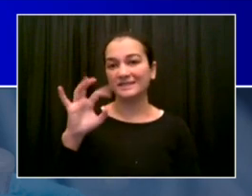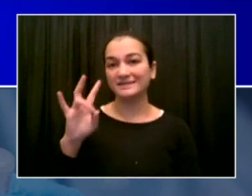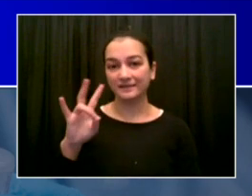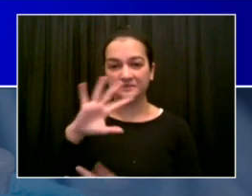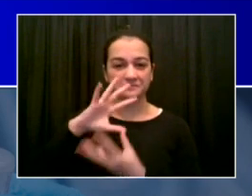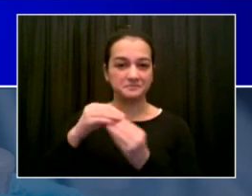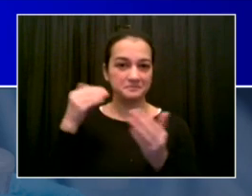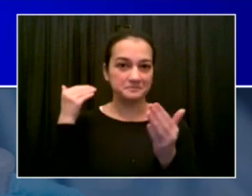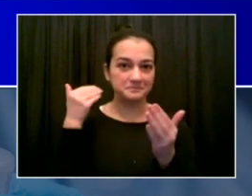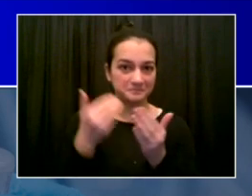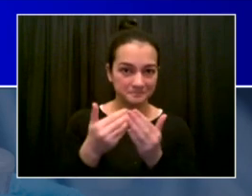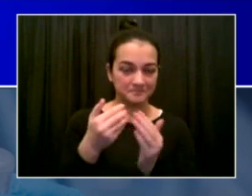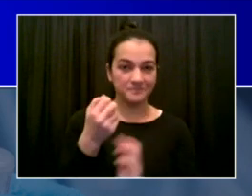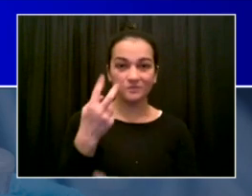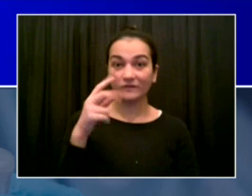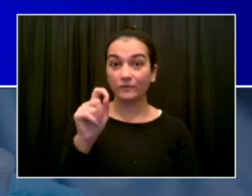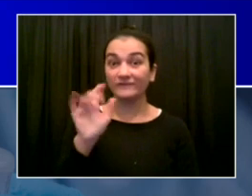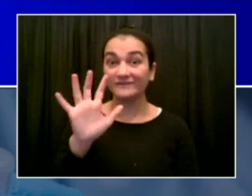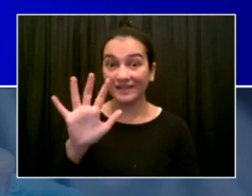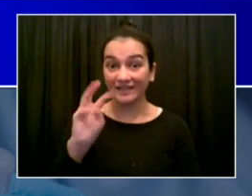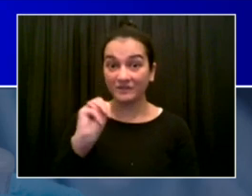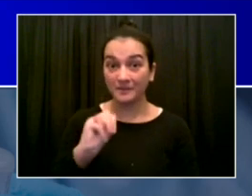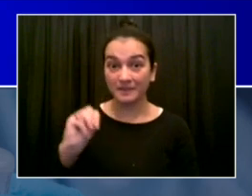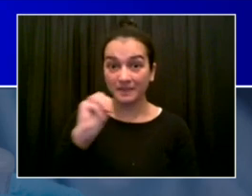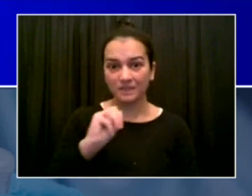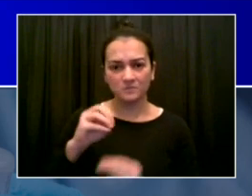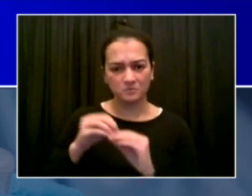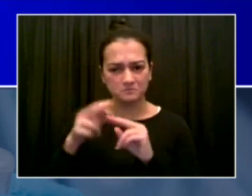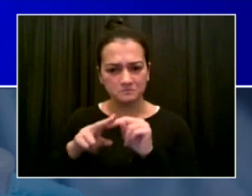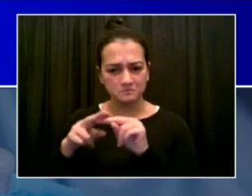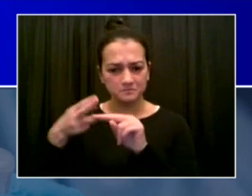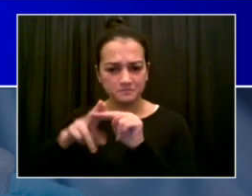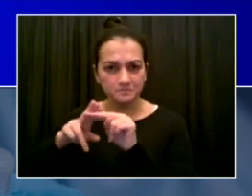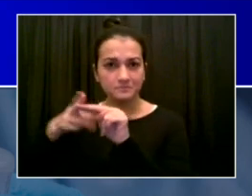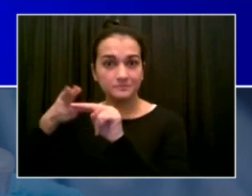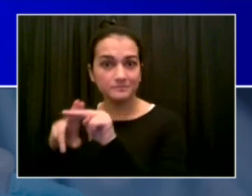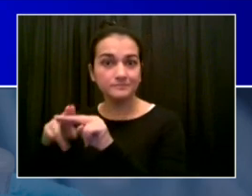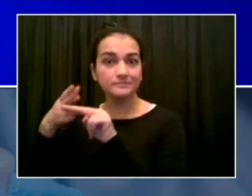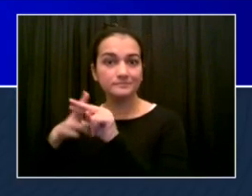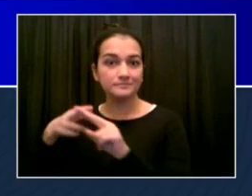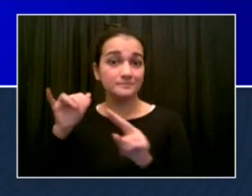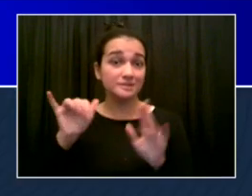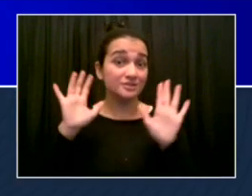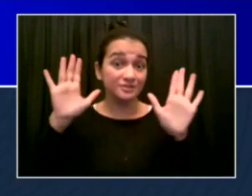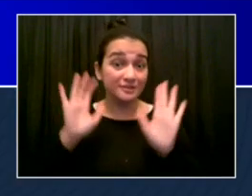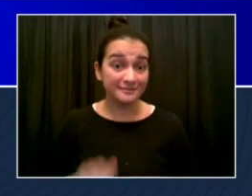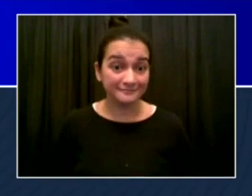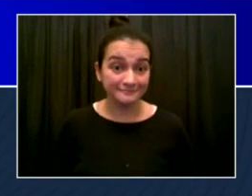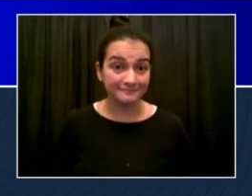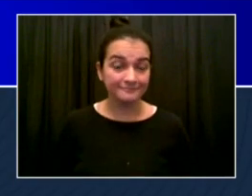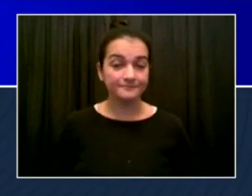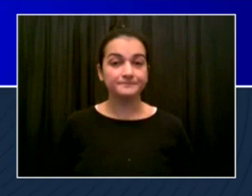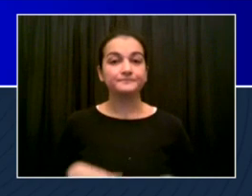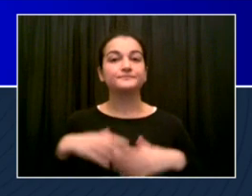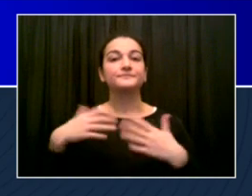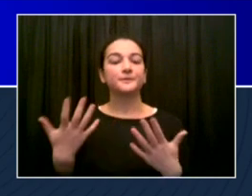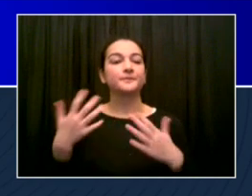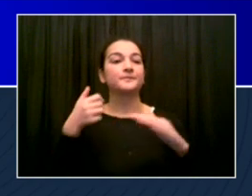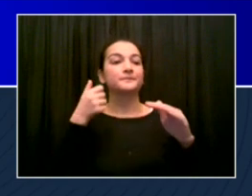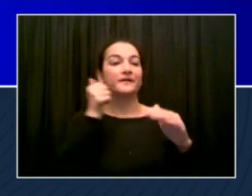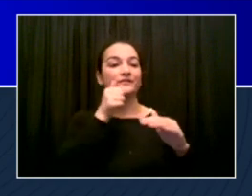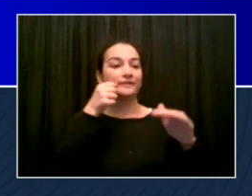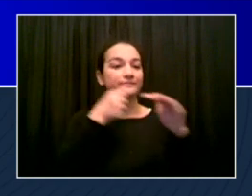12,437,097 to date, growing rapidly. That is the most important thing. Number two, daily number of people admitted to New York City hospitals for